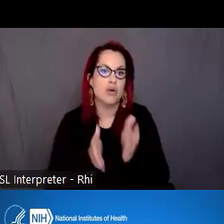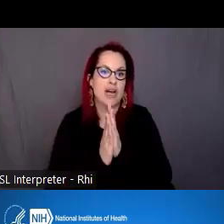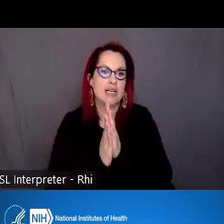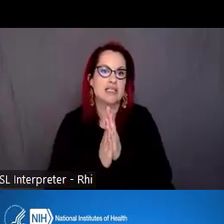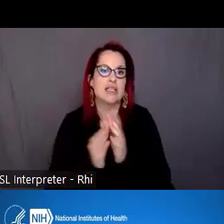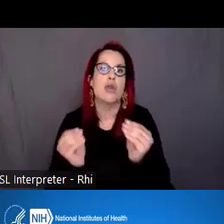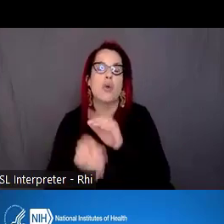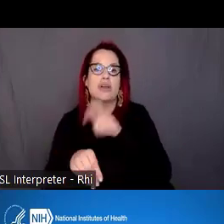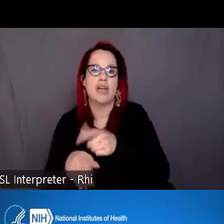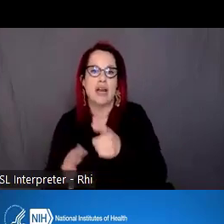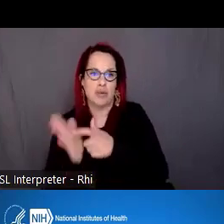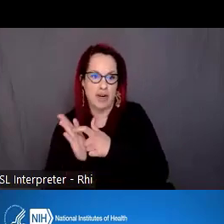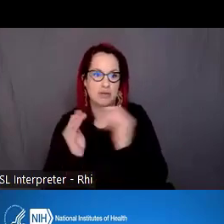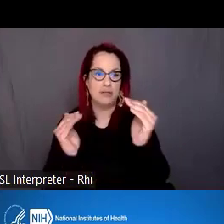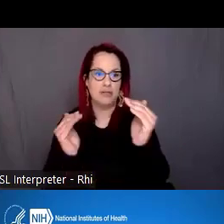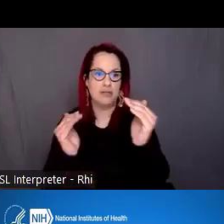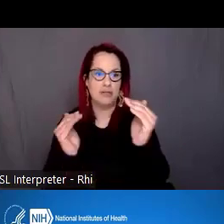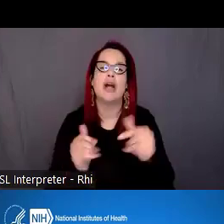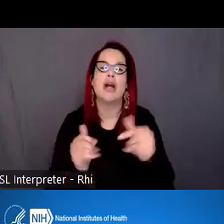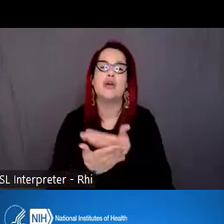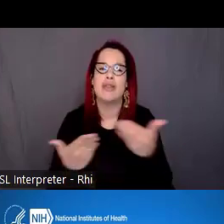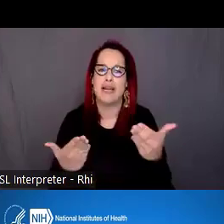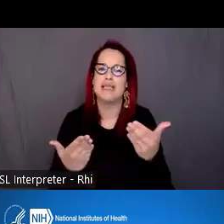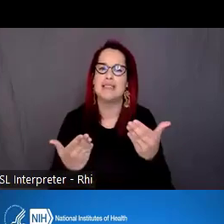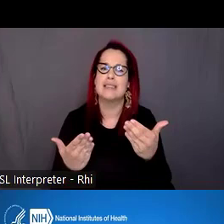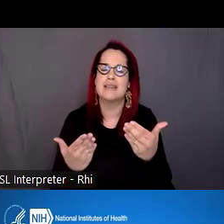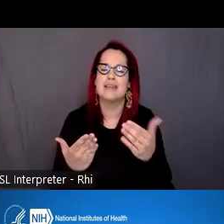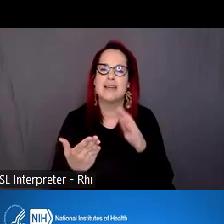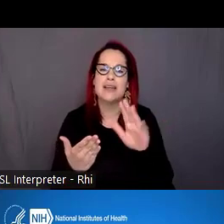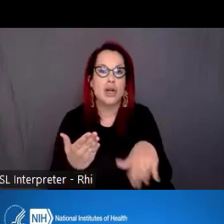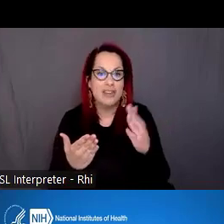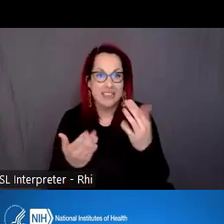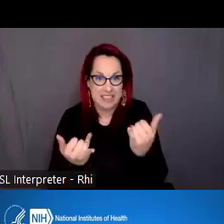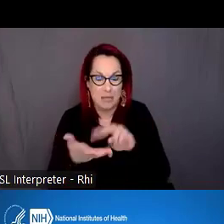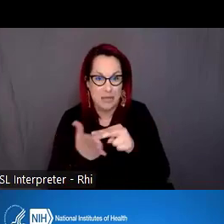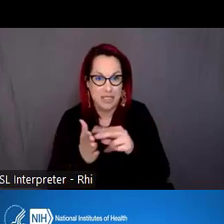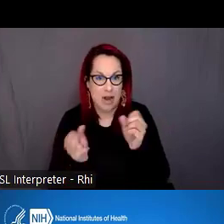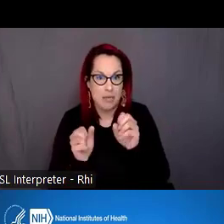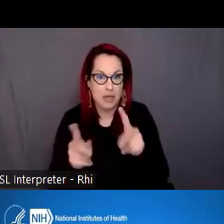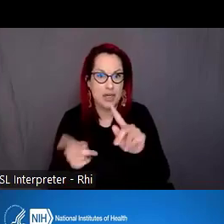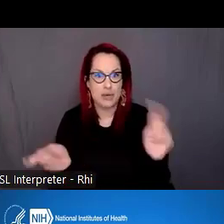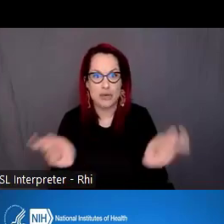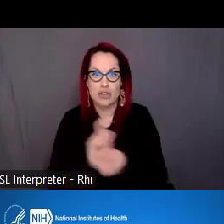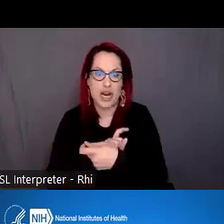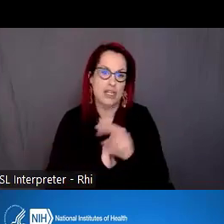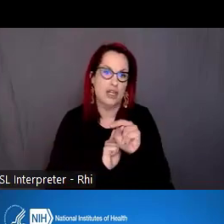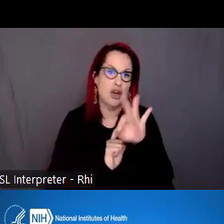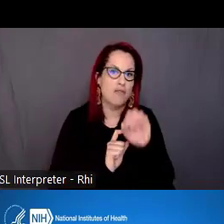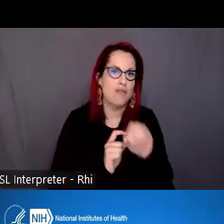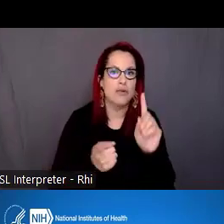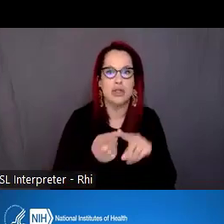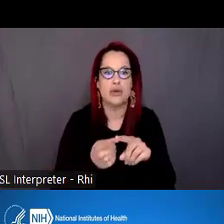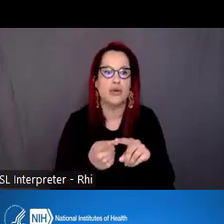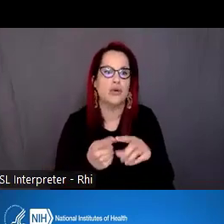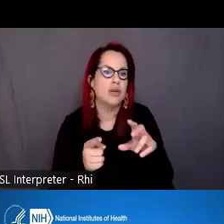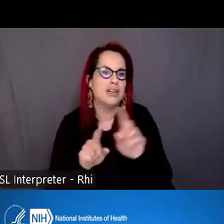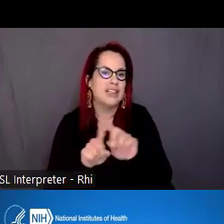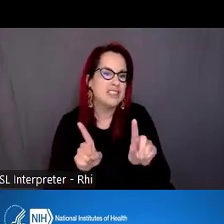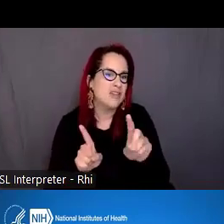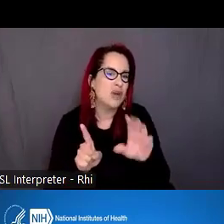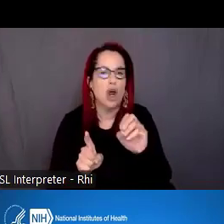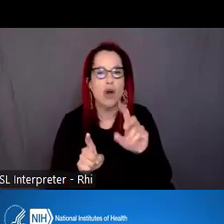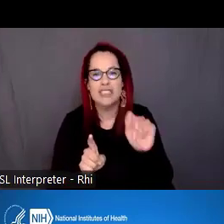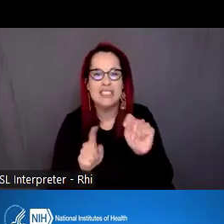as Mike indicated. This is an opportunity to convert your NOFO to using OCT templates and the neat tools that are associated, like the